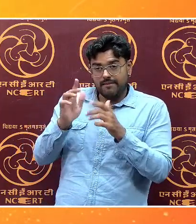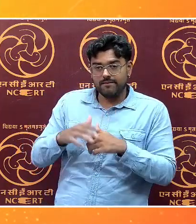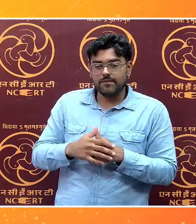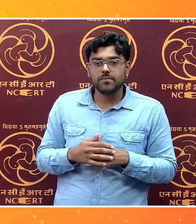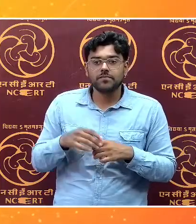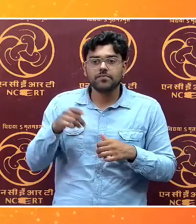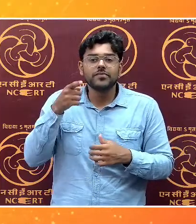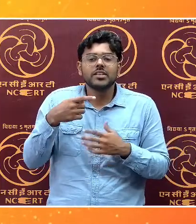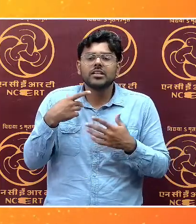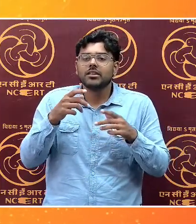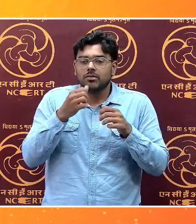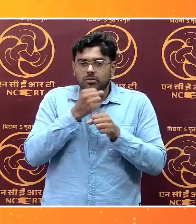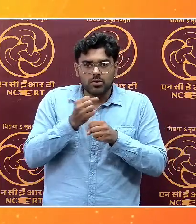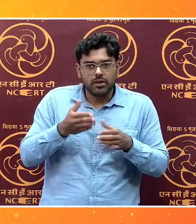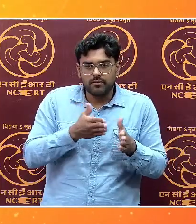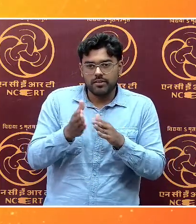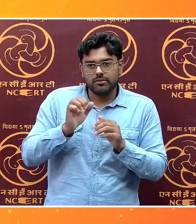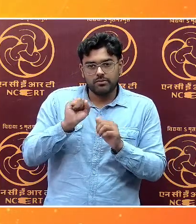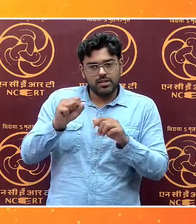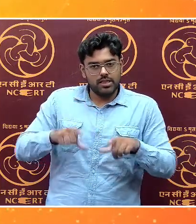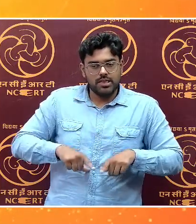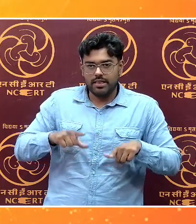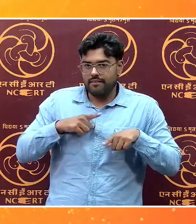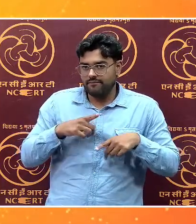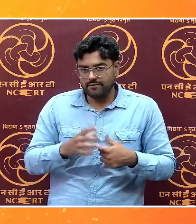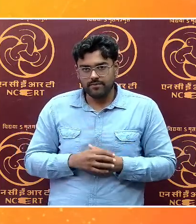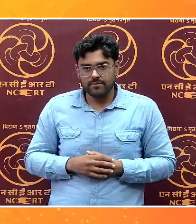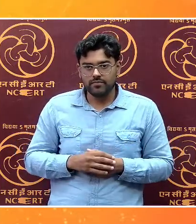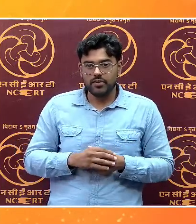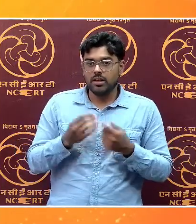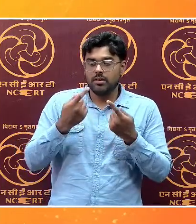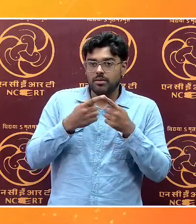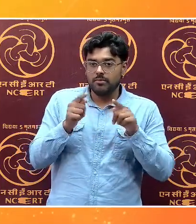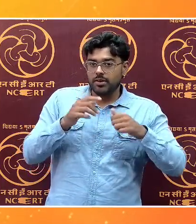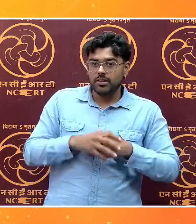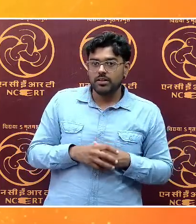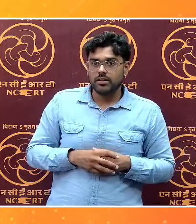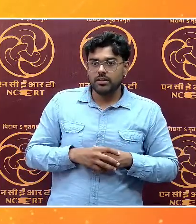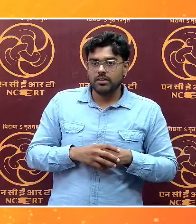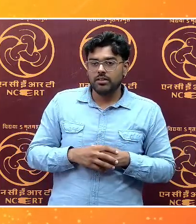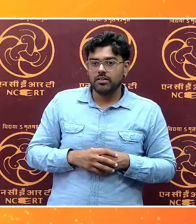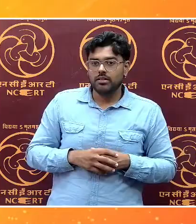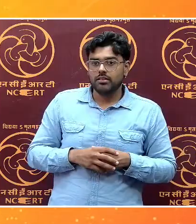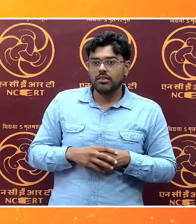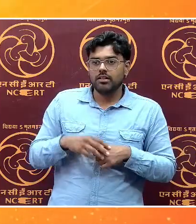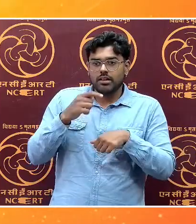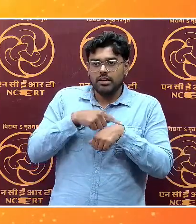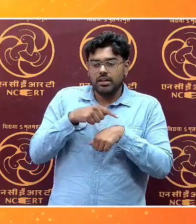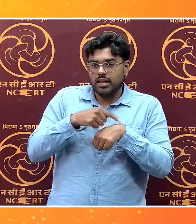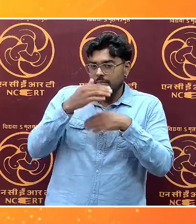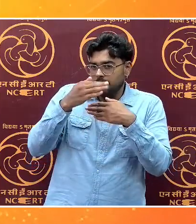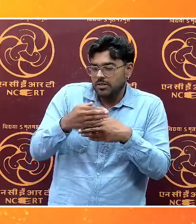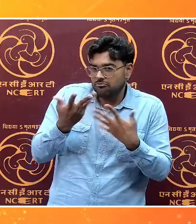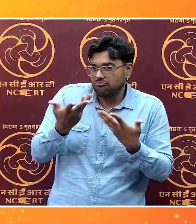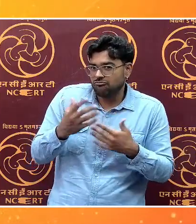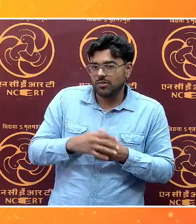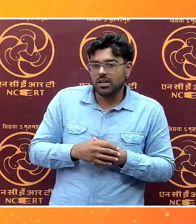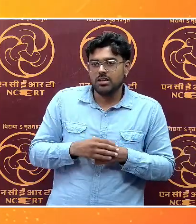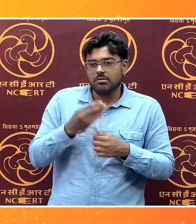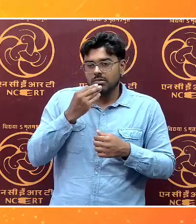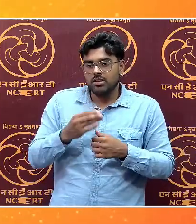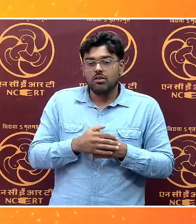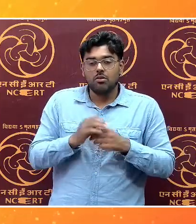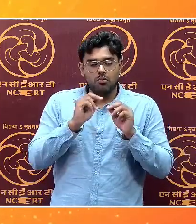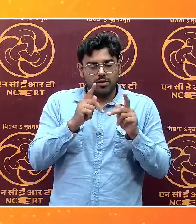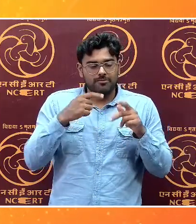this is the journey of Godavari. Absolutely, sir. But we have a time shortage over here. We Okay, have and now one I'm question. just going